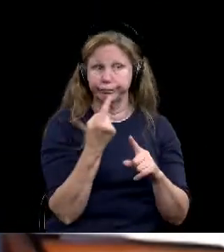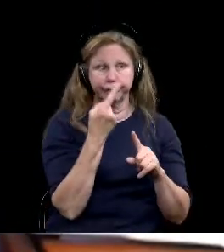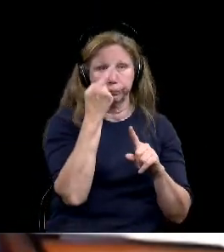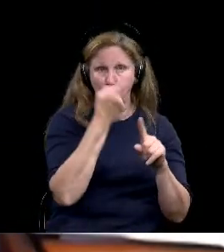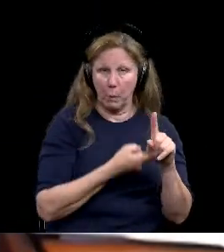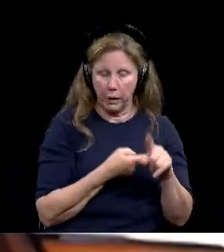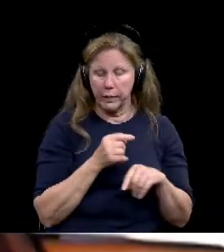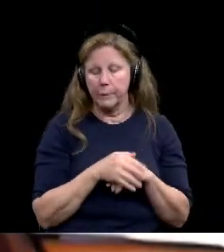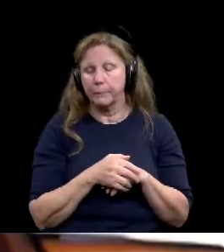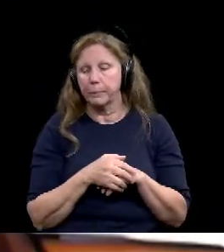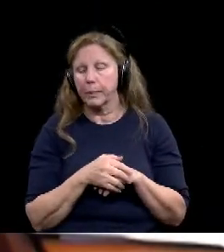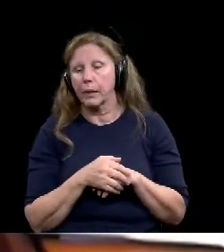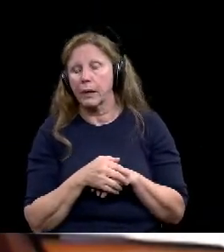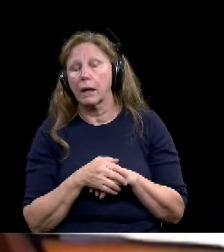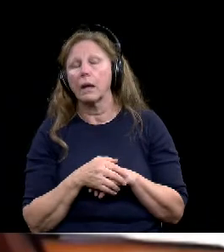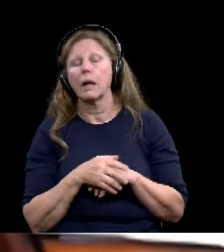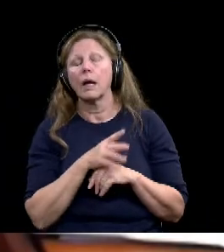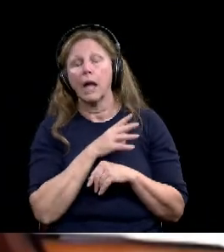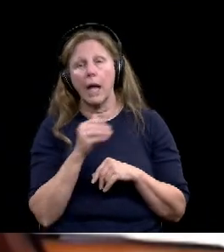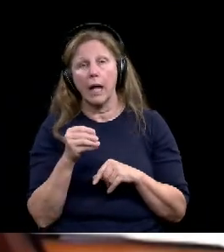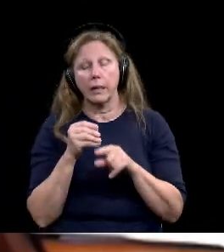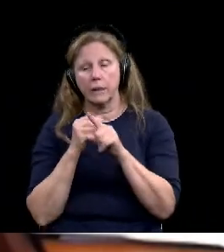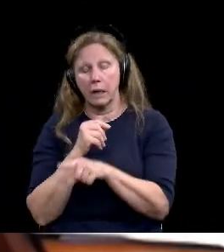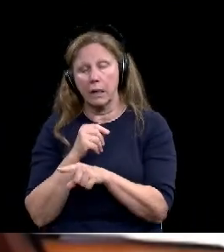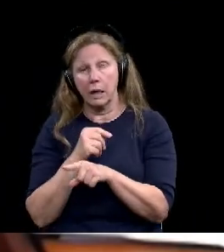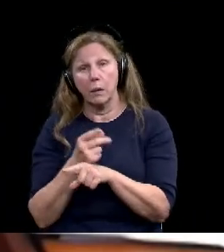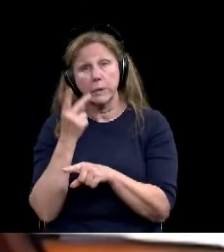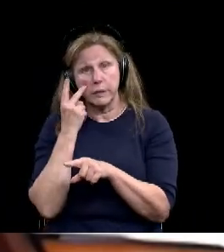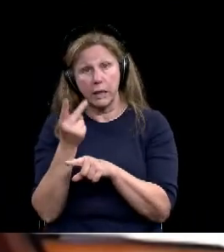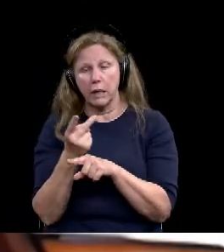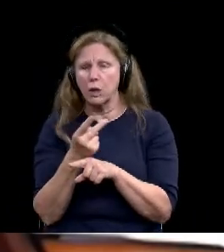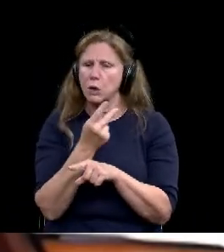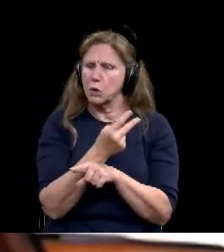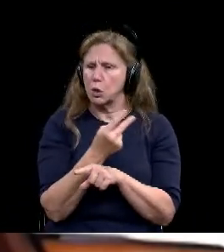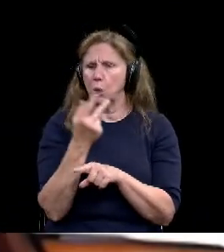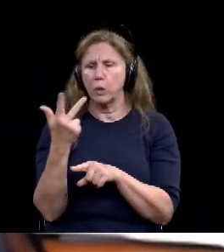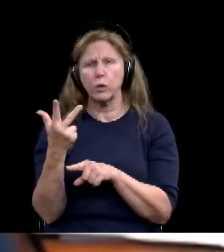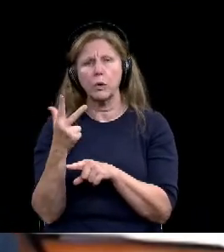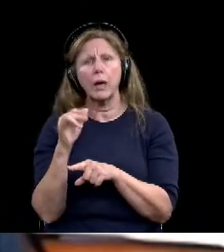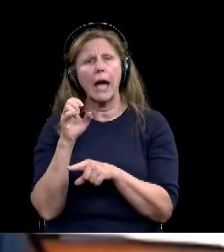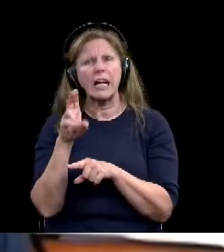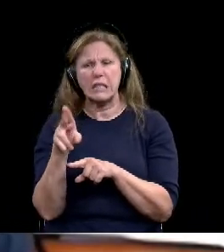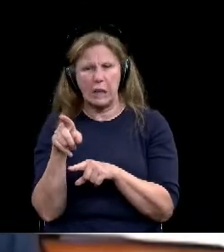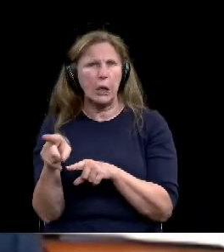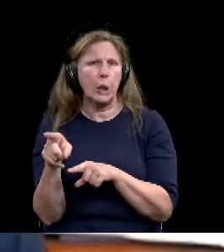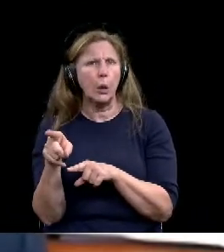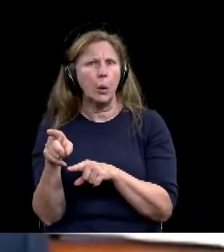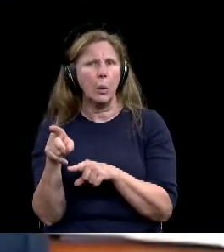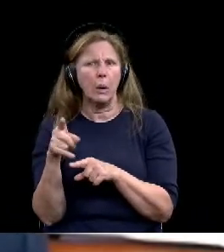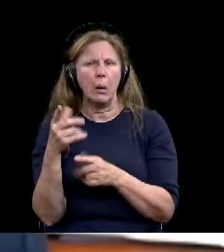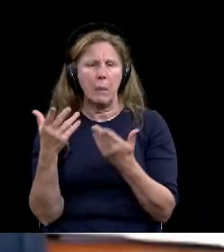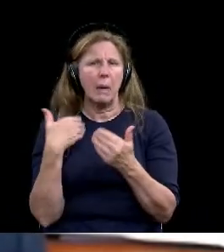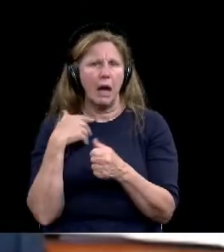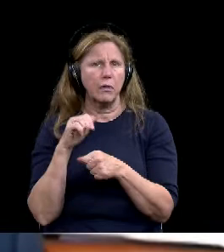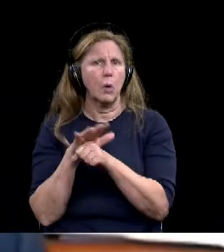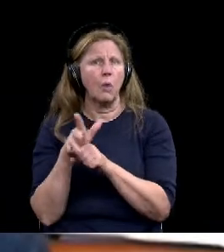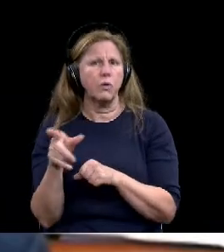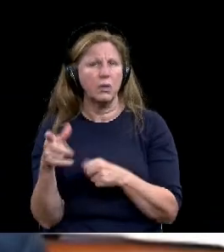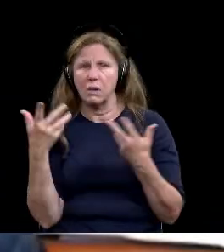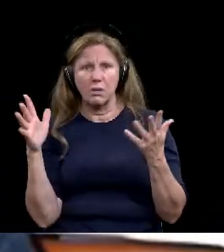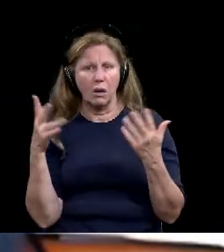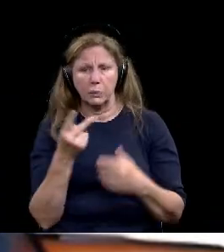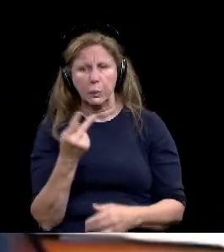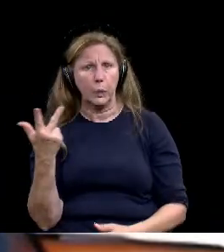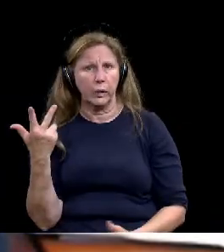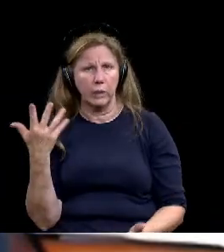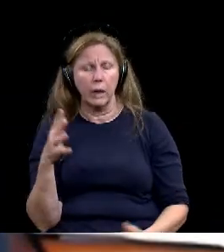diagnosis over that time frame. So those are very encouraging pieces of information. To date, Ascension Providence